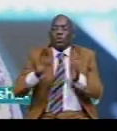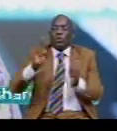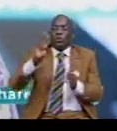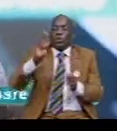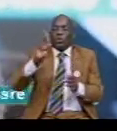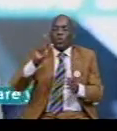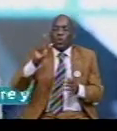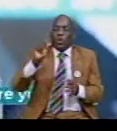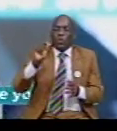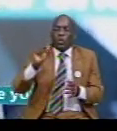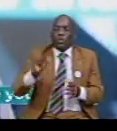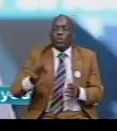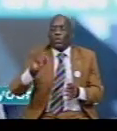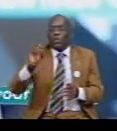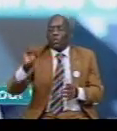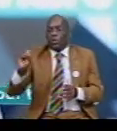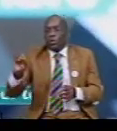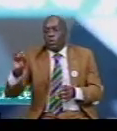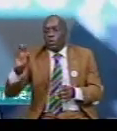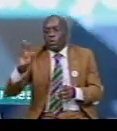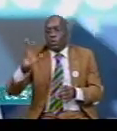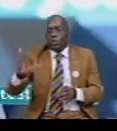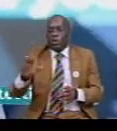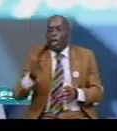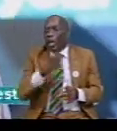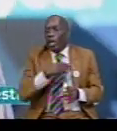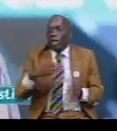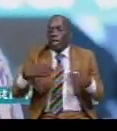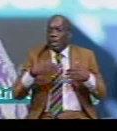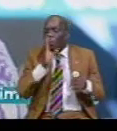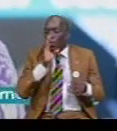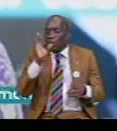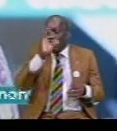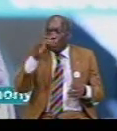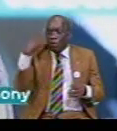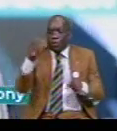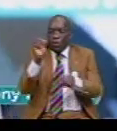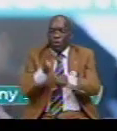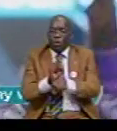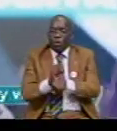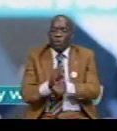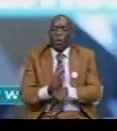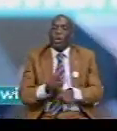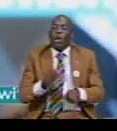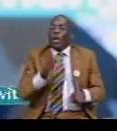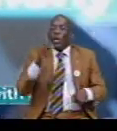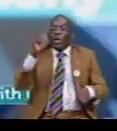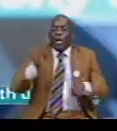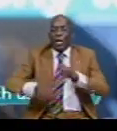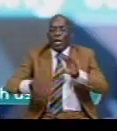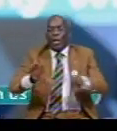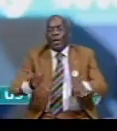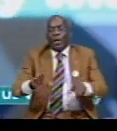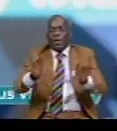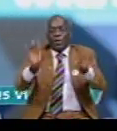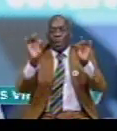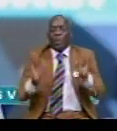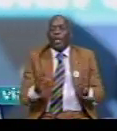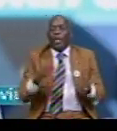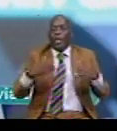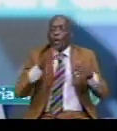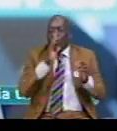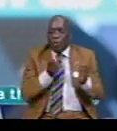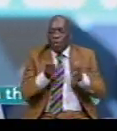2003, and I've been looking for a job that I really want. I've not been able to get. I've just been managing one small thing or the